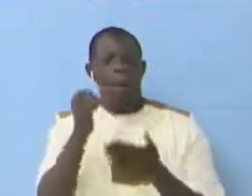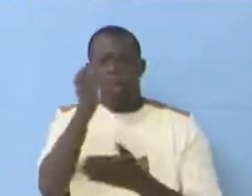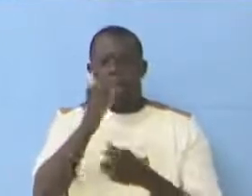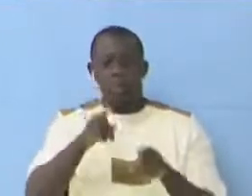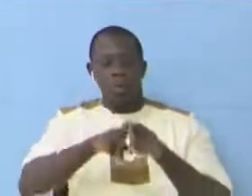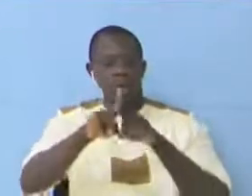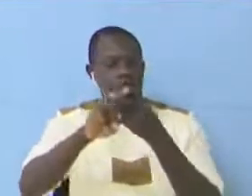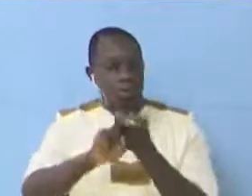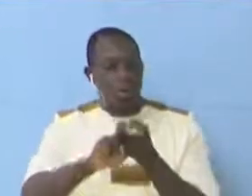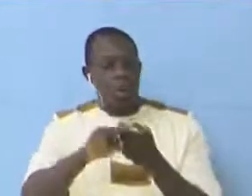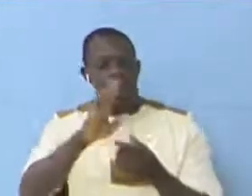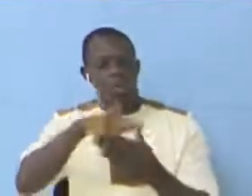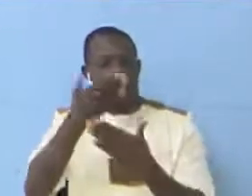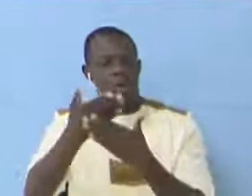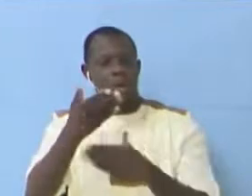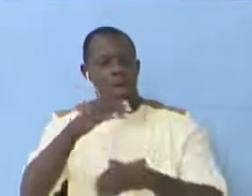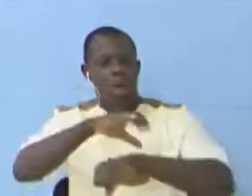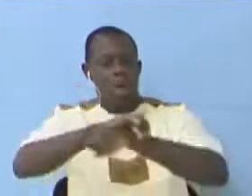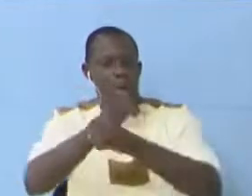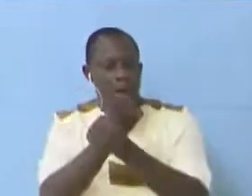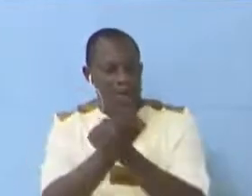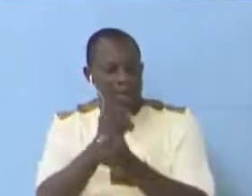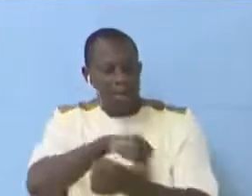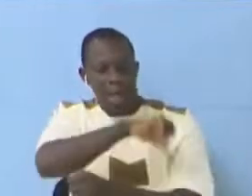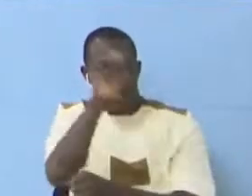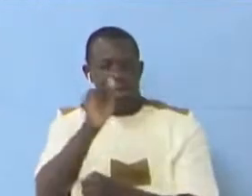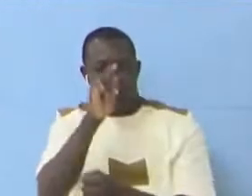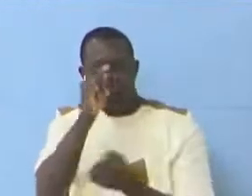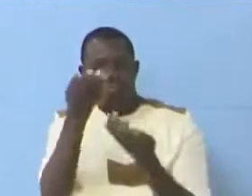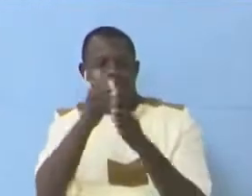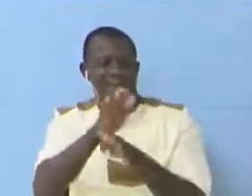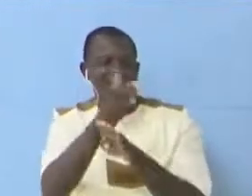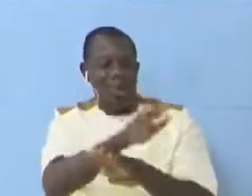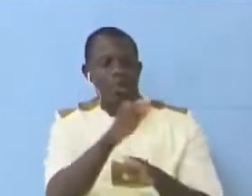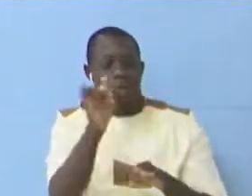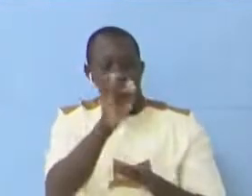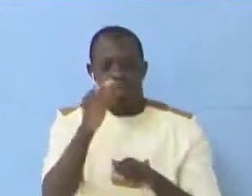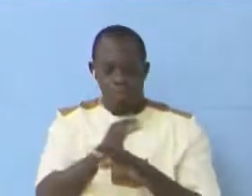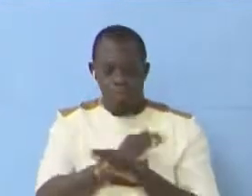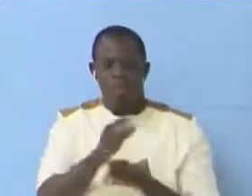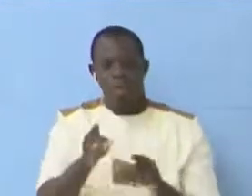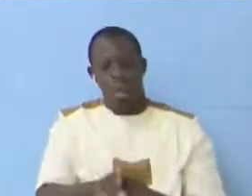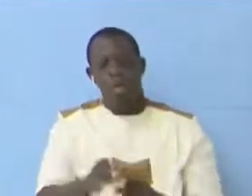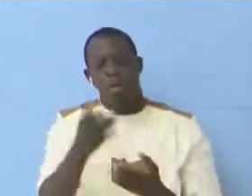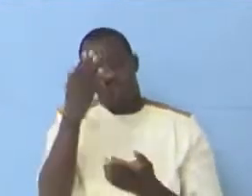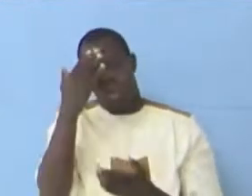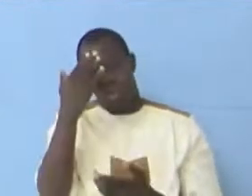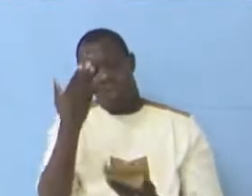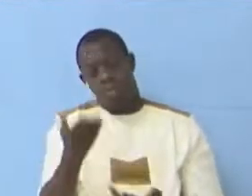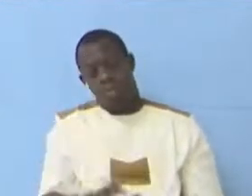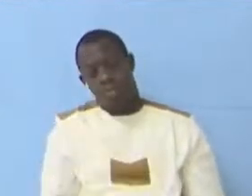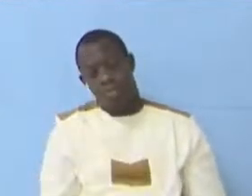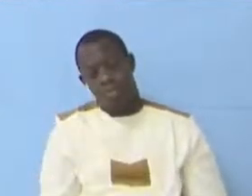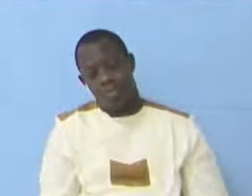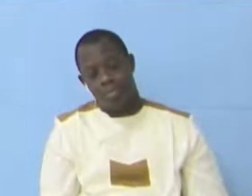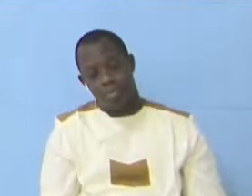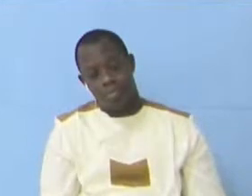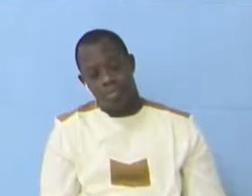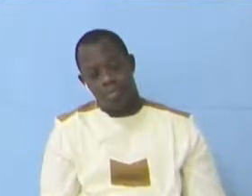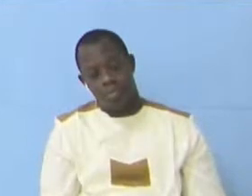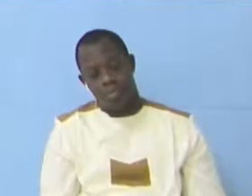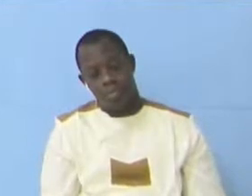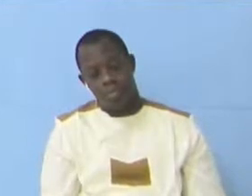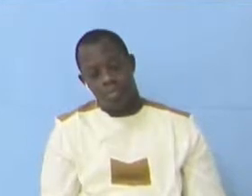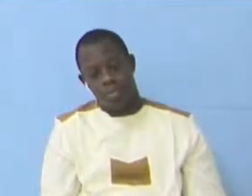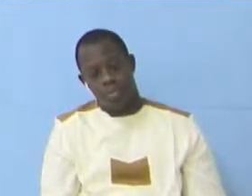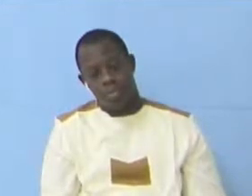arrests and the deaths that were ultimately discovered? yéen ñëpp ndax mujjee woon ngeen nangu toog nag li bi nga xam ne ñoom lañ jàpp ak ñi mujjee